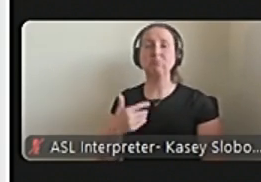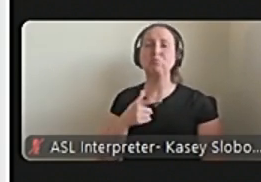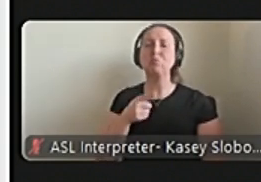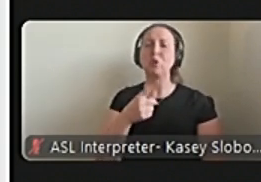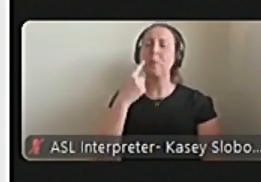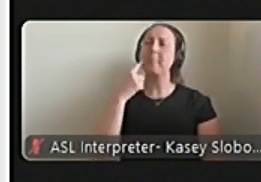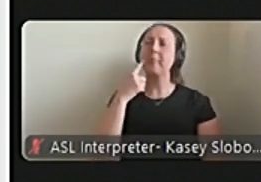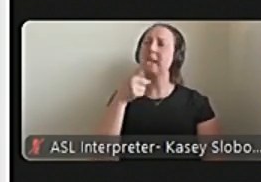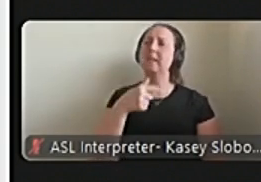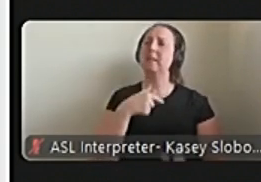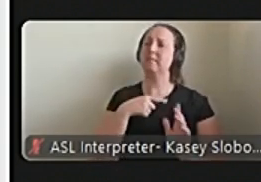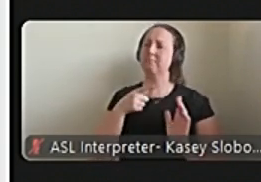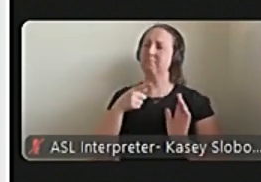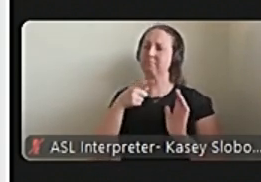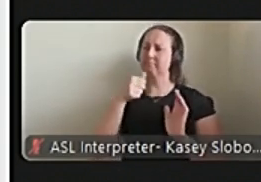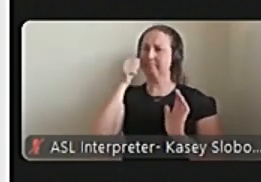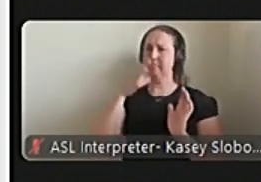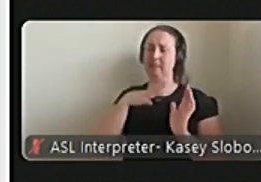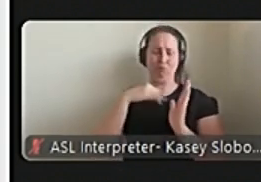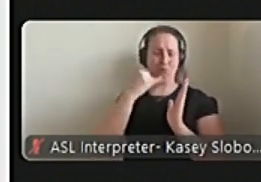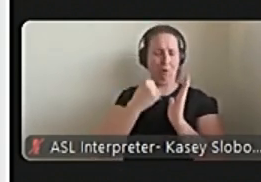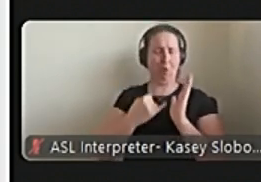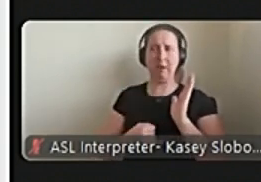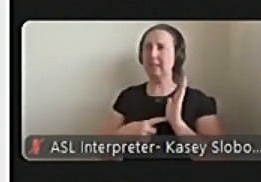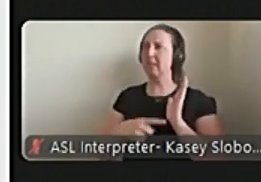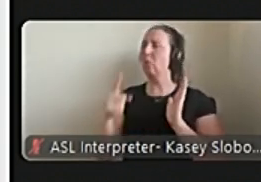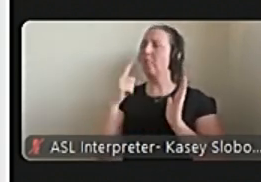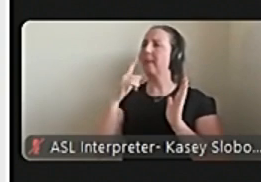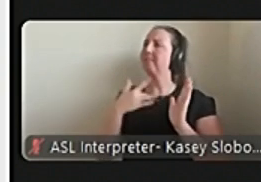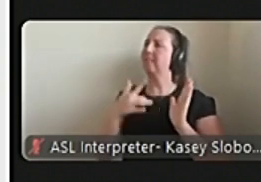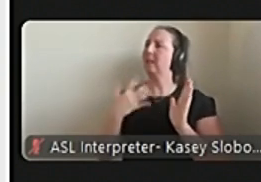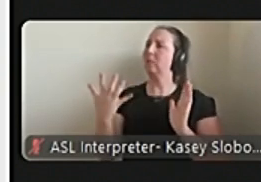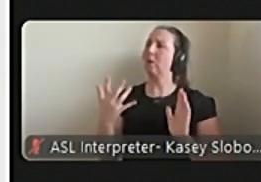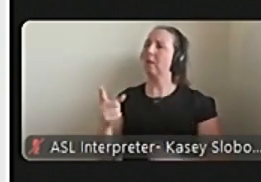think he's feeling or thinking?